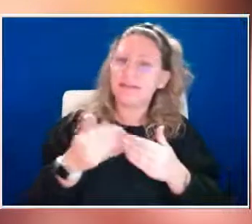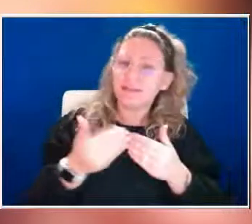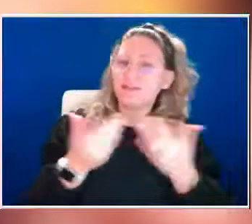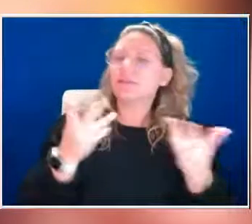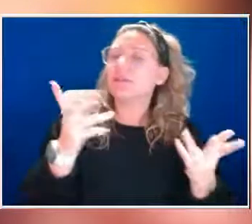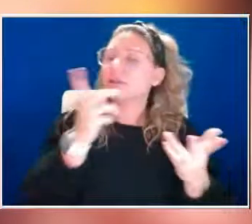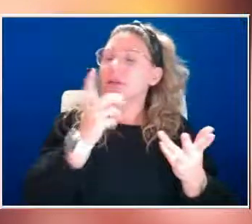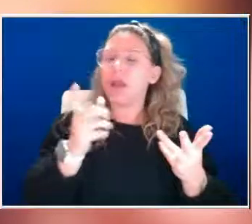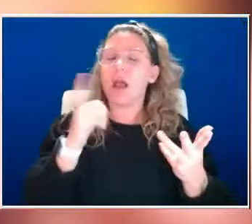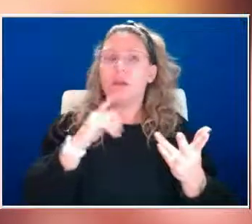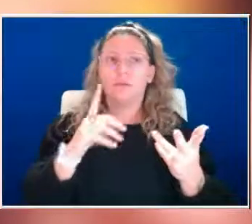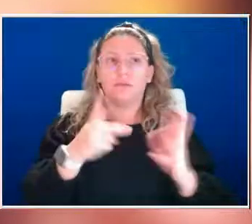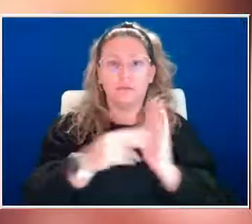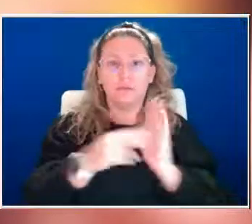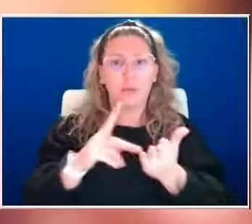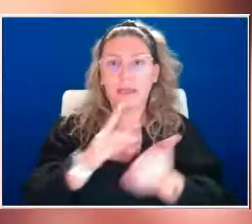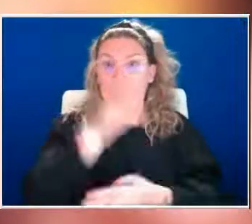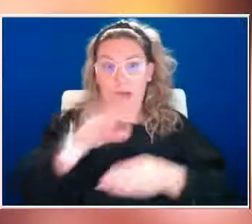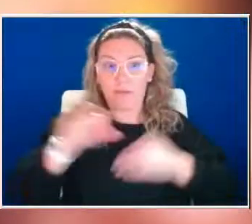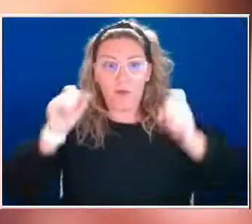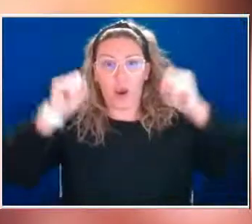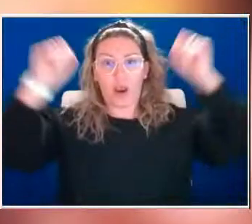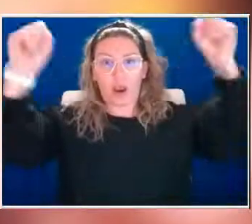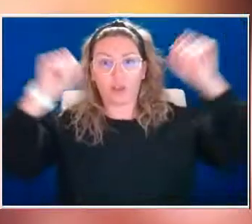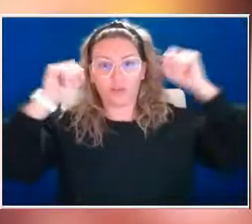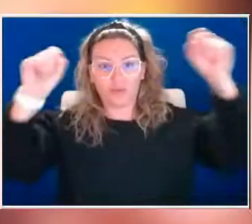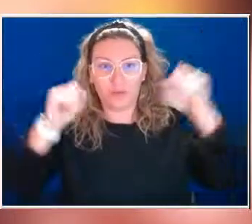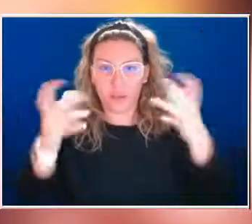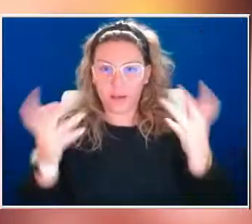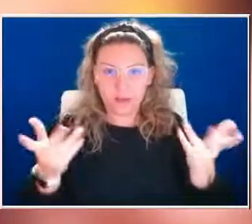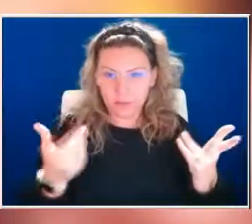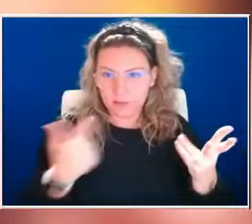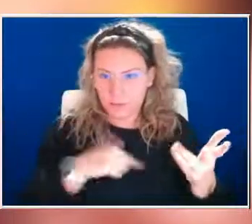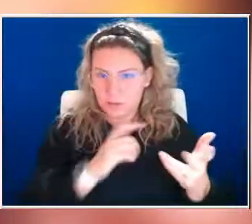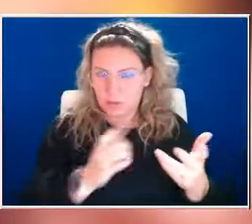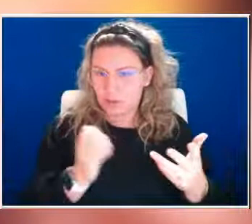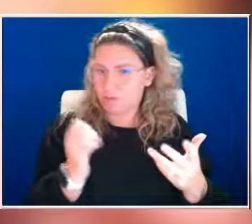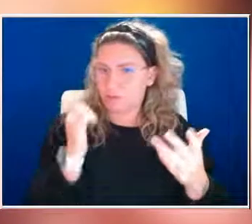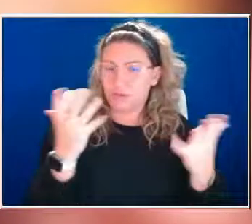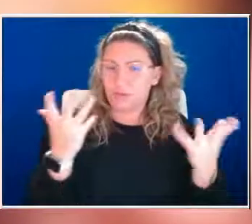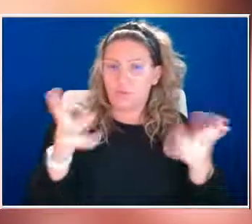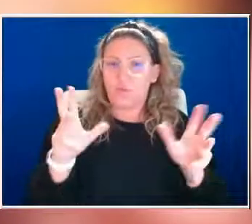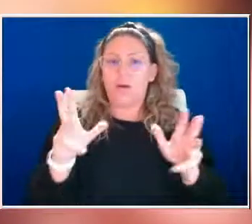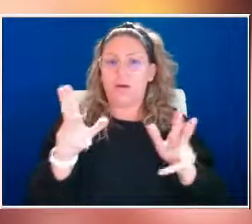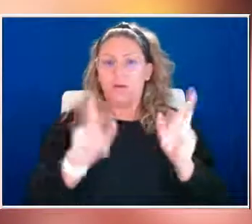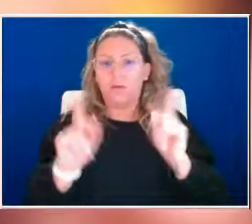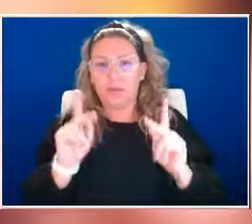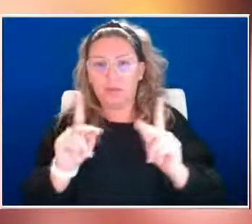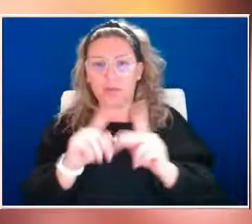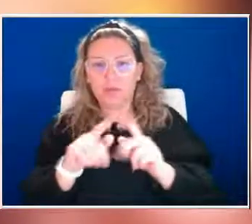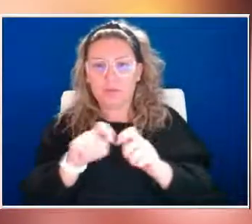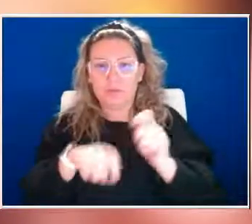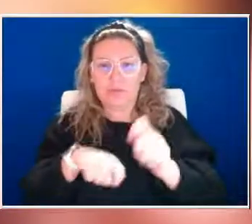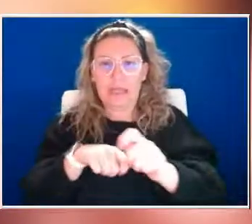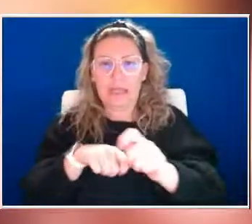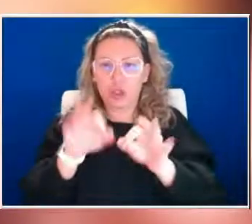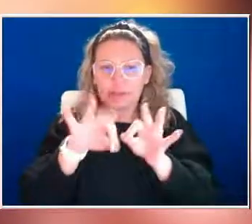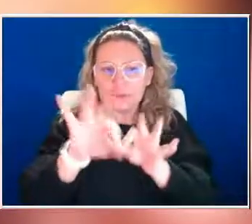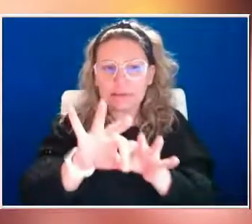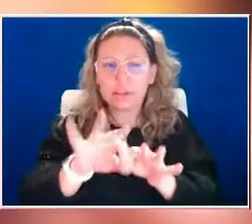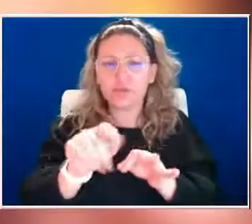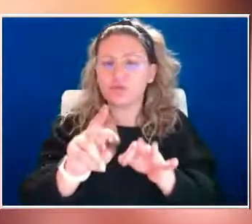them to exercise ever again in the rest of their life. We just merely don't want people to tear a suture or something like that. But definitely,